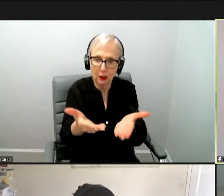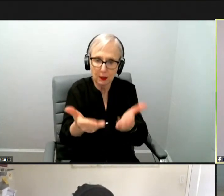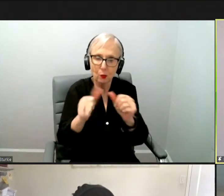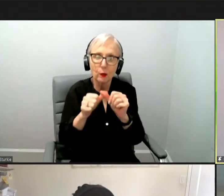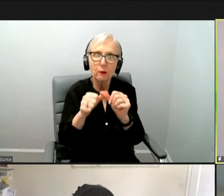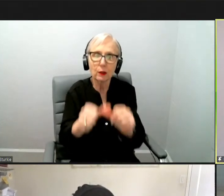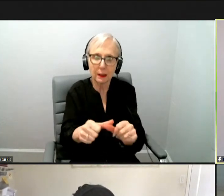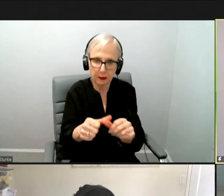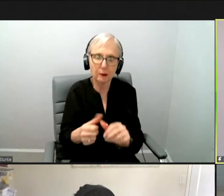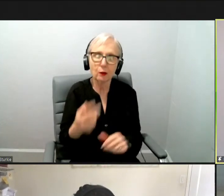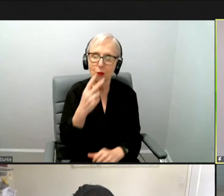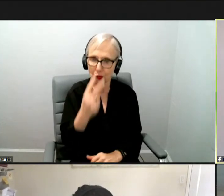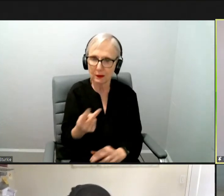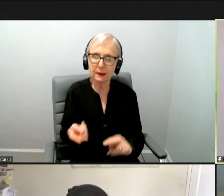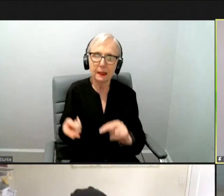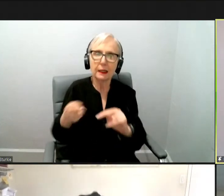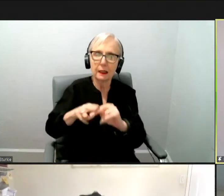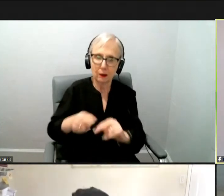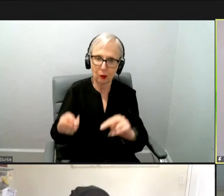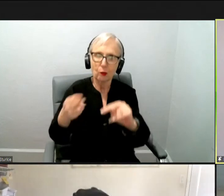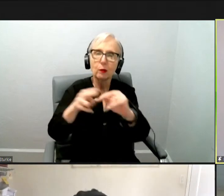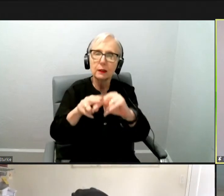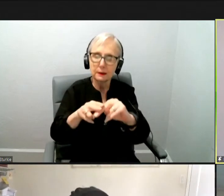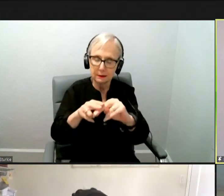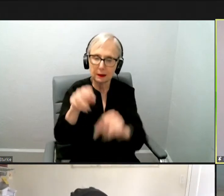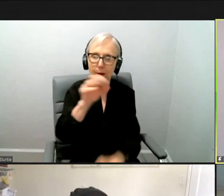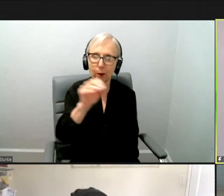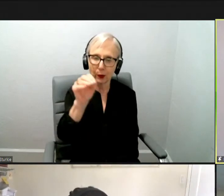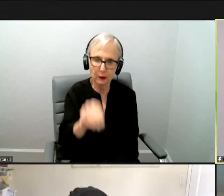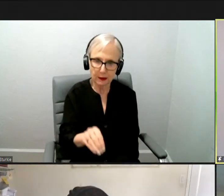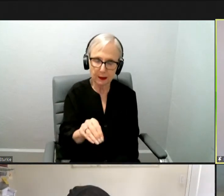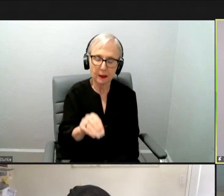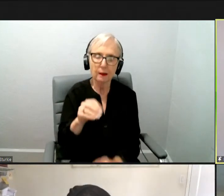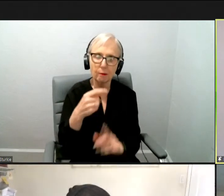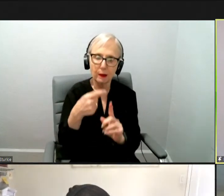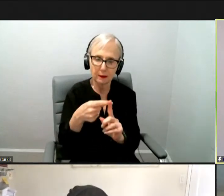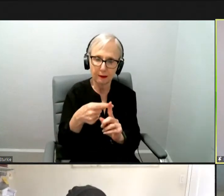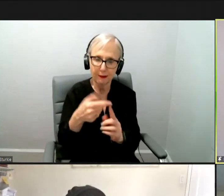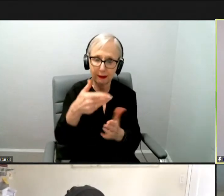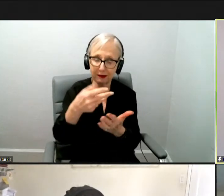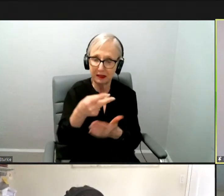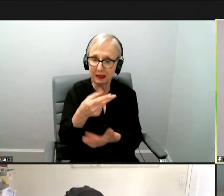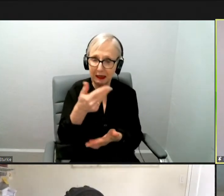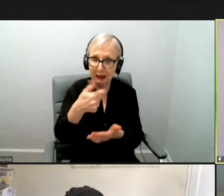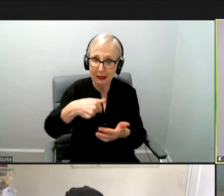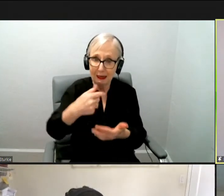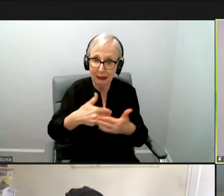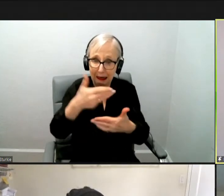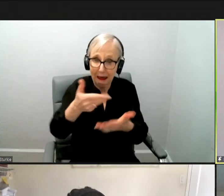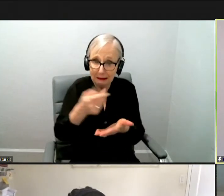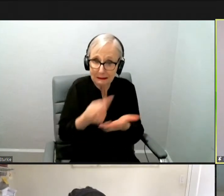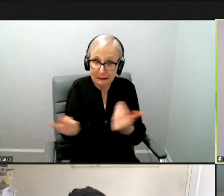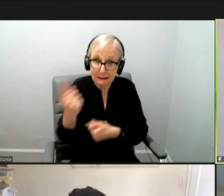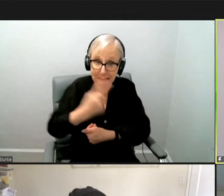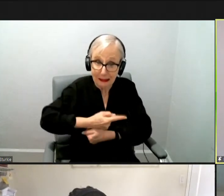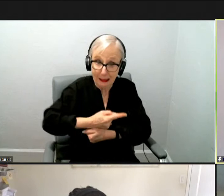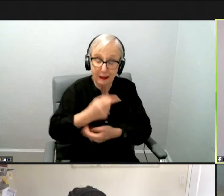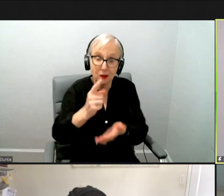continue to see an increase in cases and percent positivity in the next coming days, weeks,